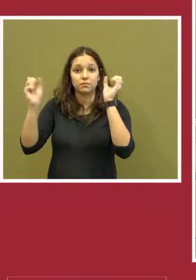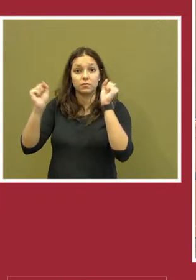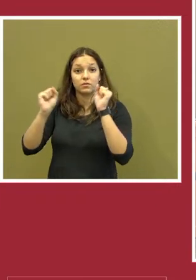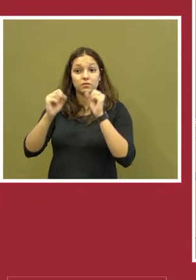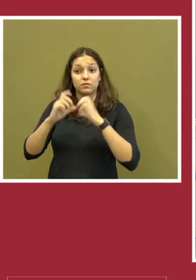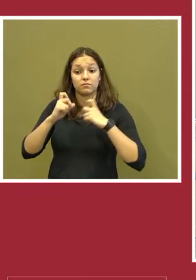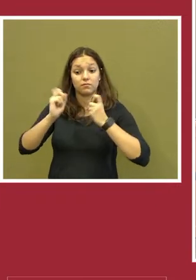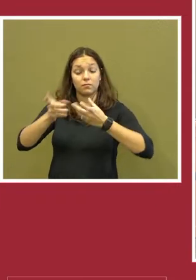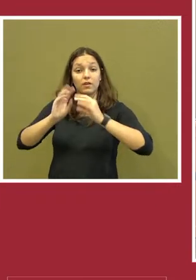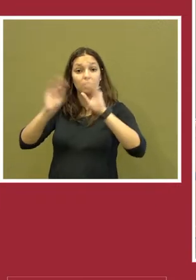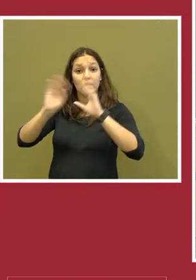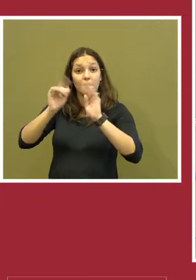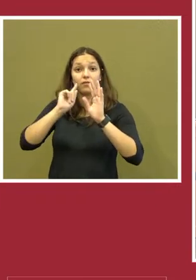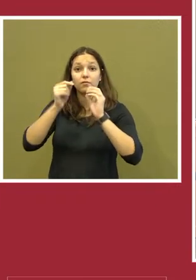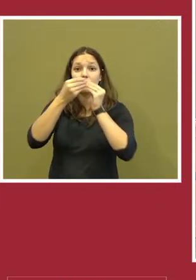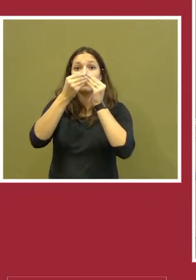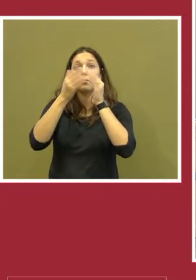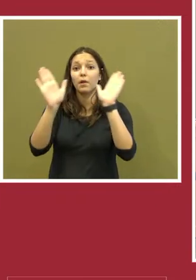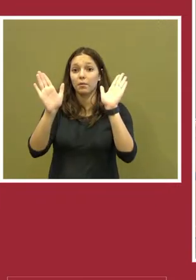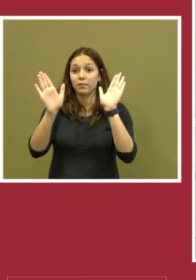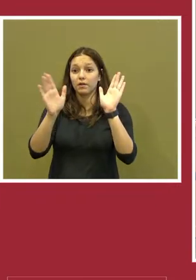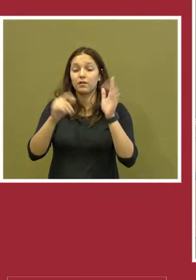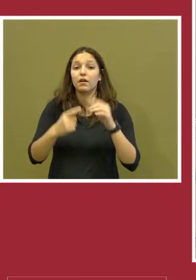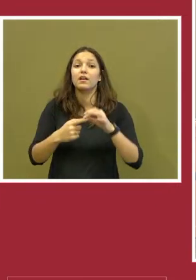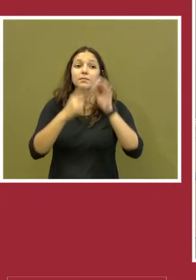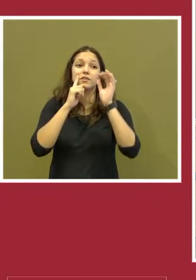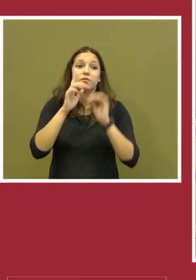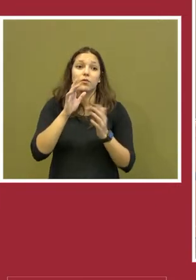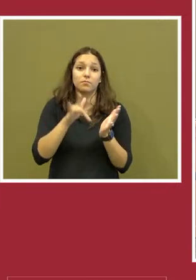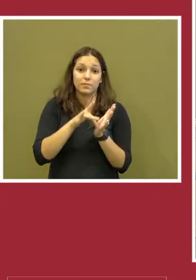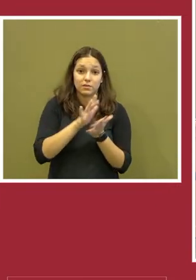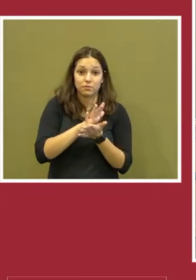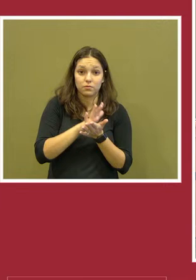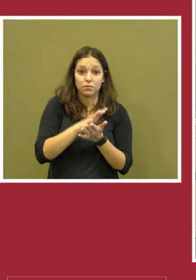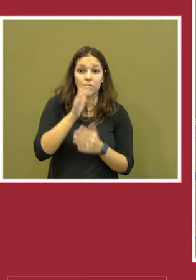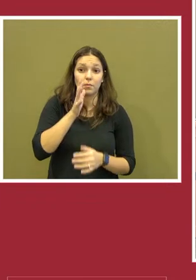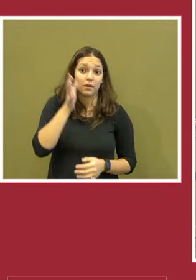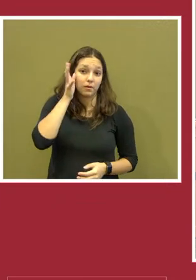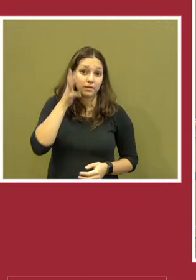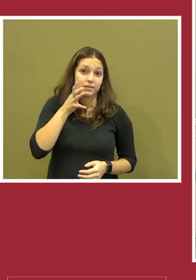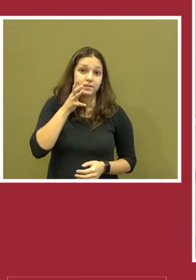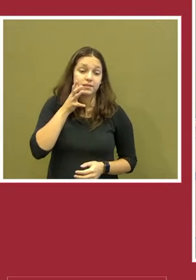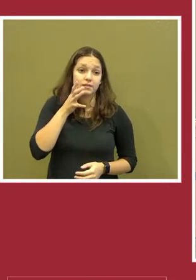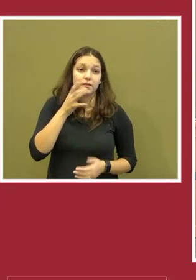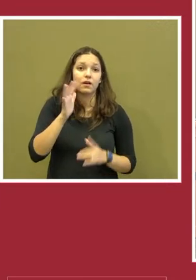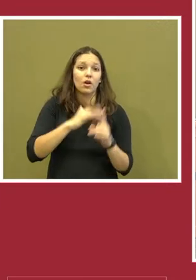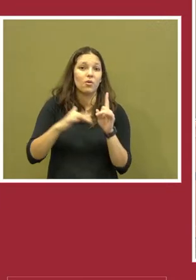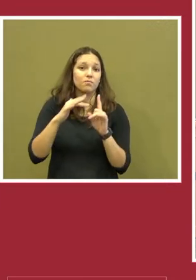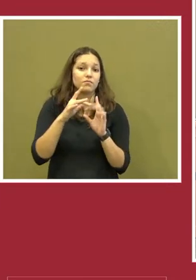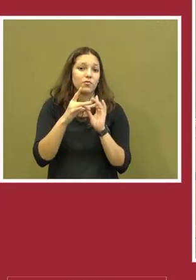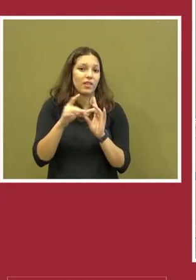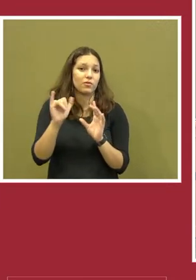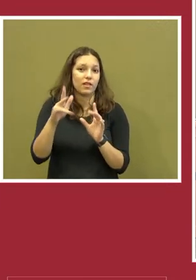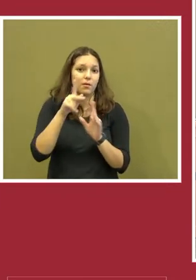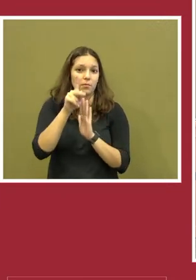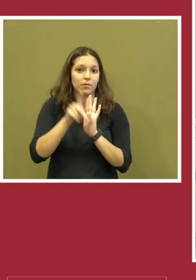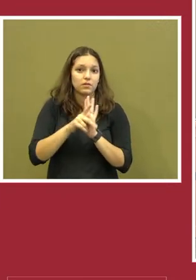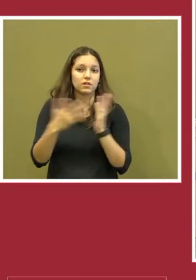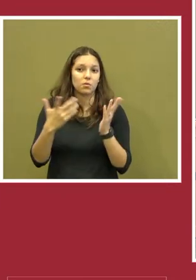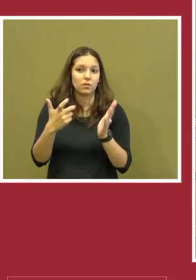clarity for the public and especially for middle school parents. Around that policy and